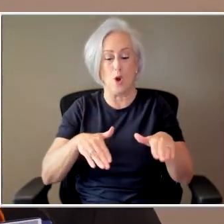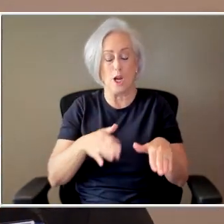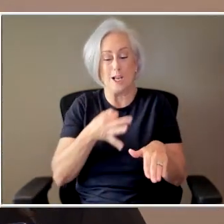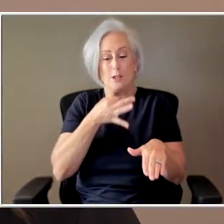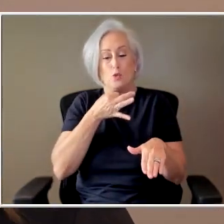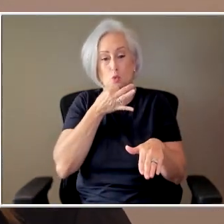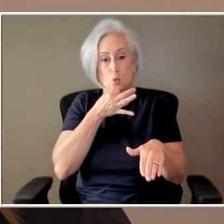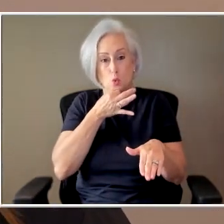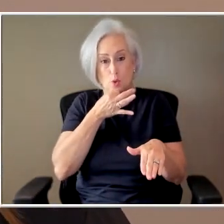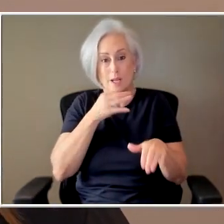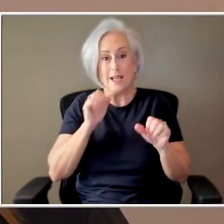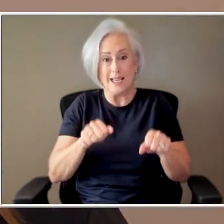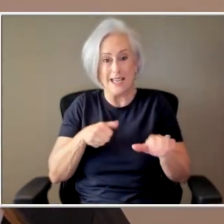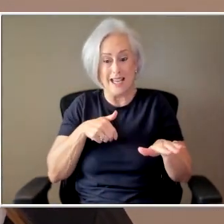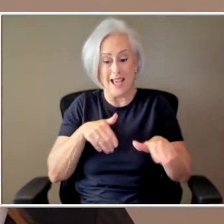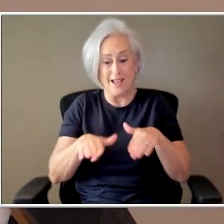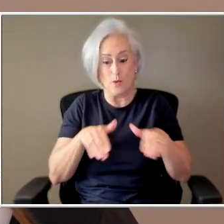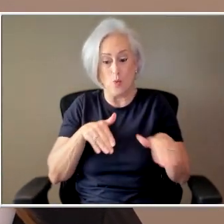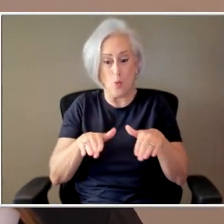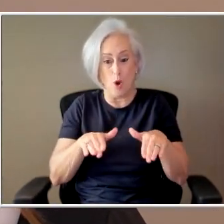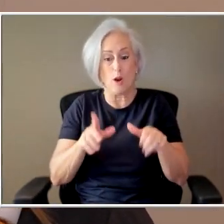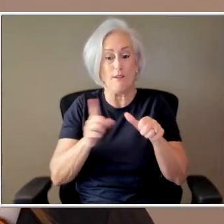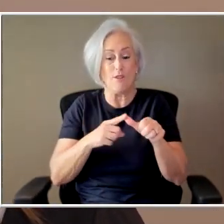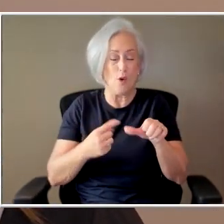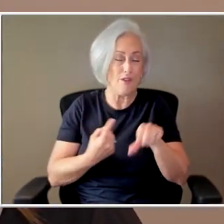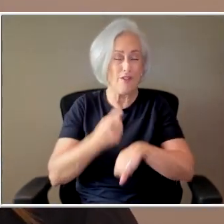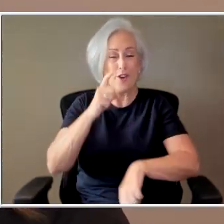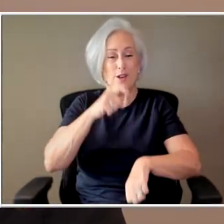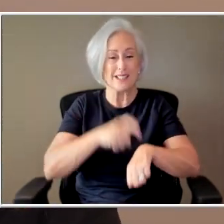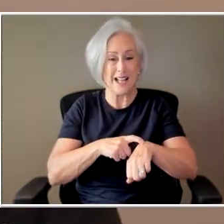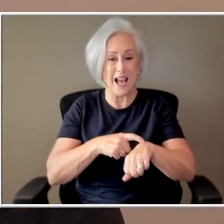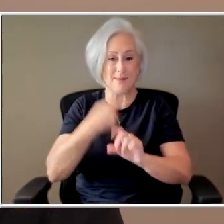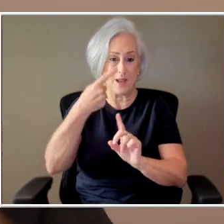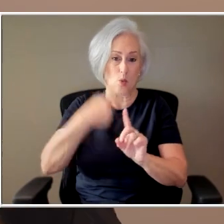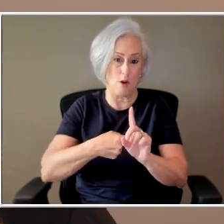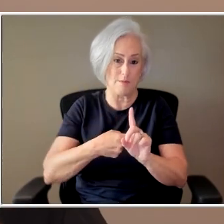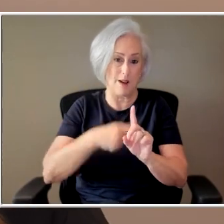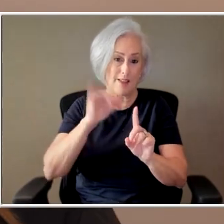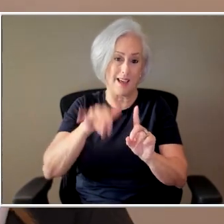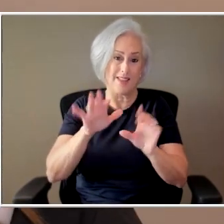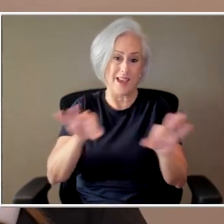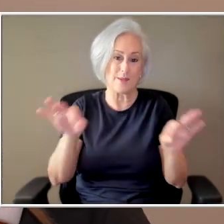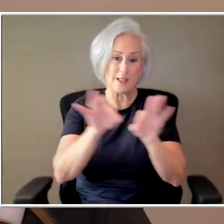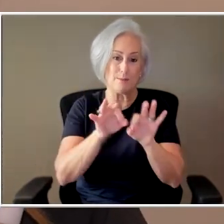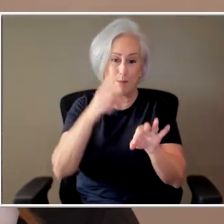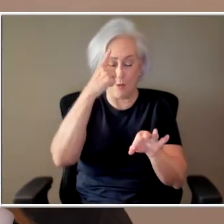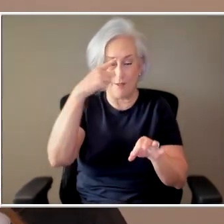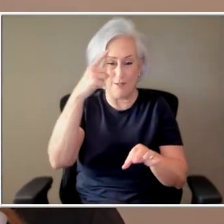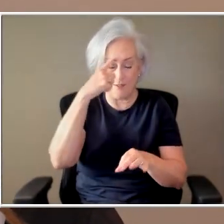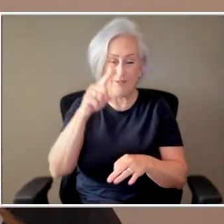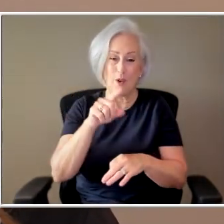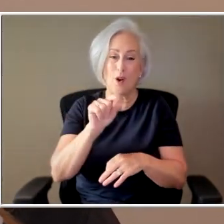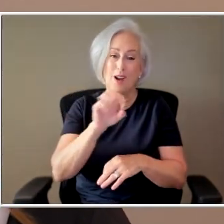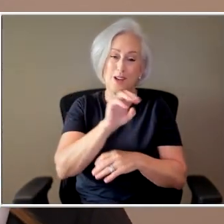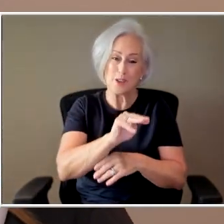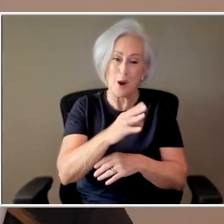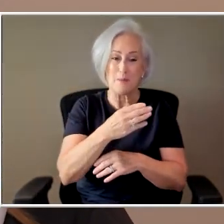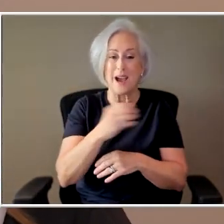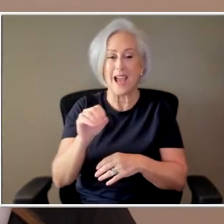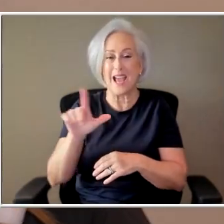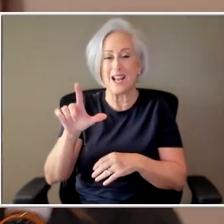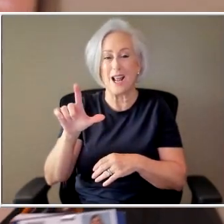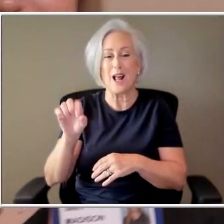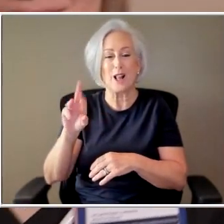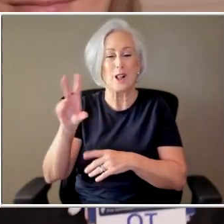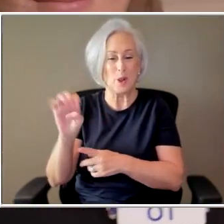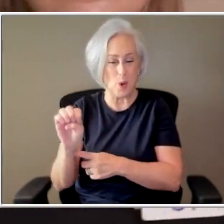first time in nearly a month, which was an extremely special moment for him and Lori. That's just one example of how much hard work Tom put in. And